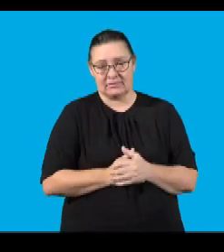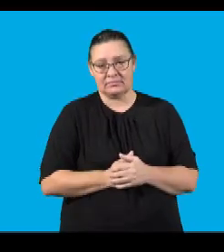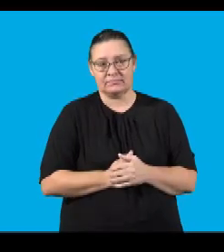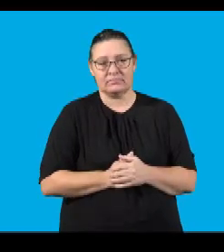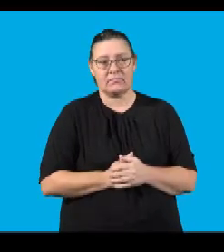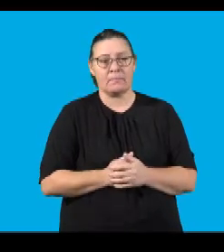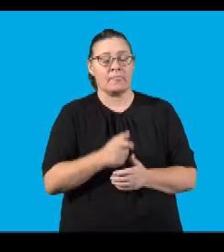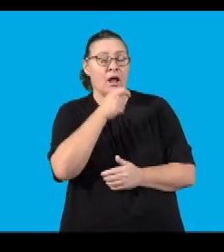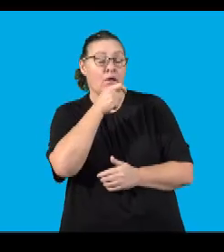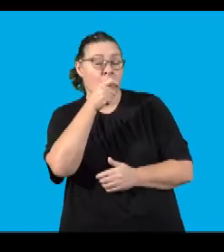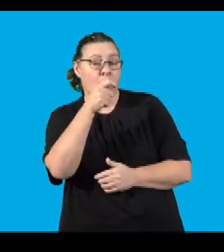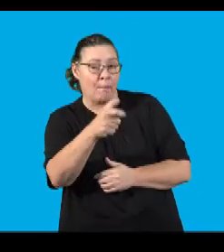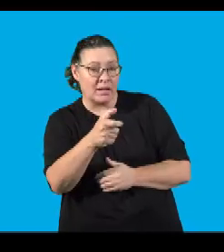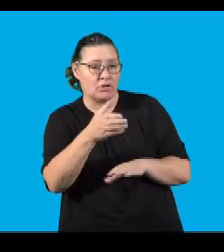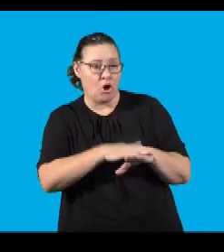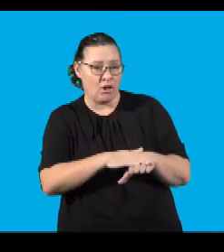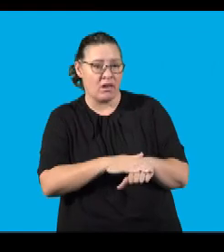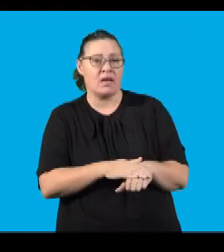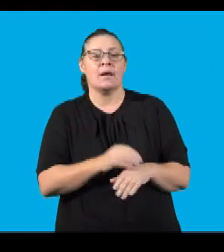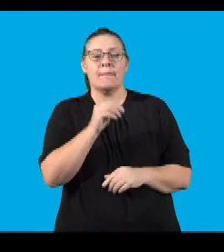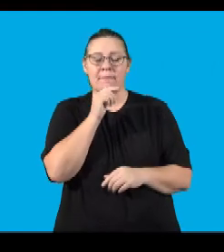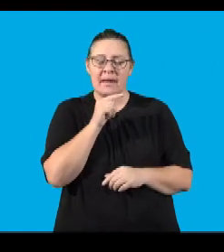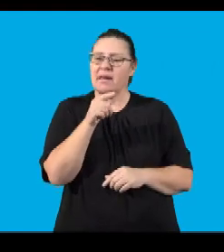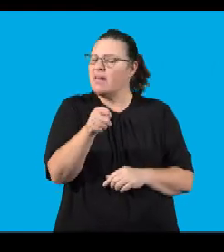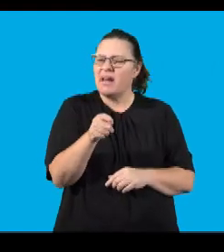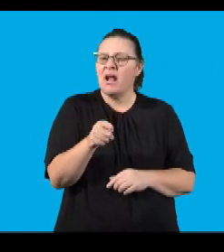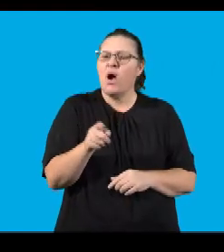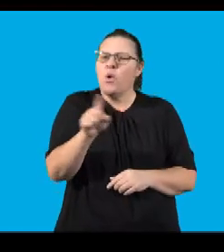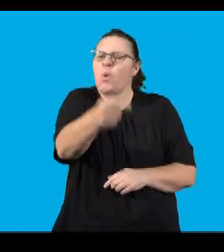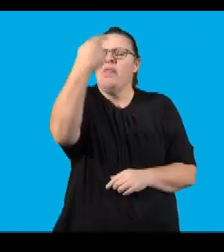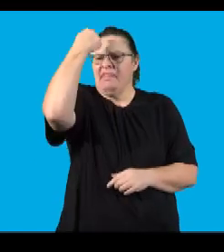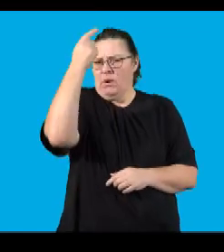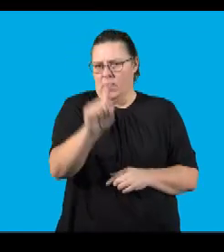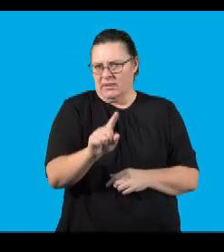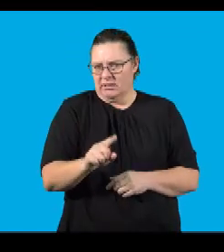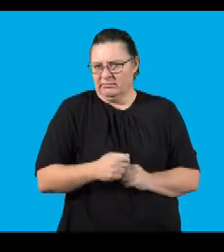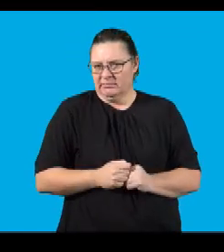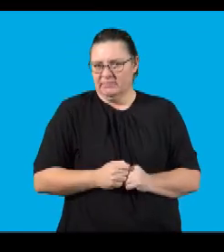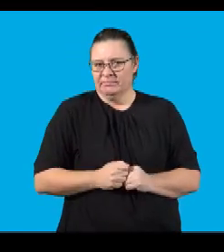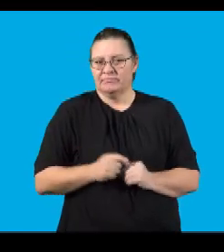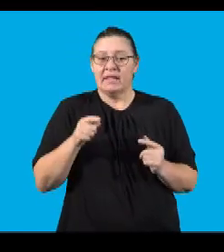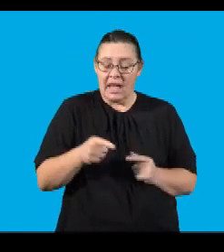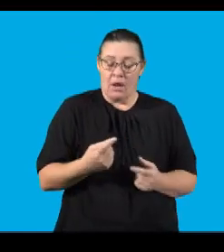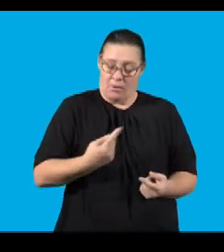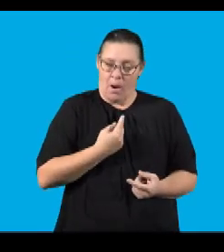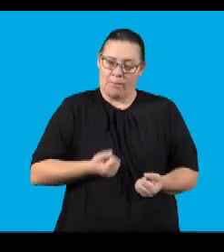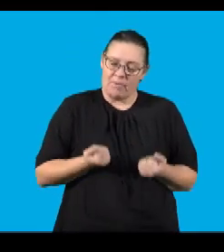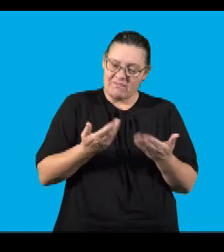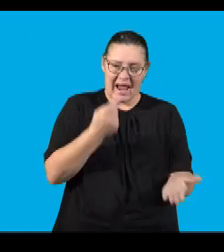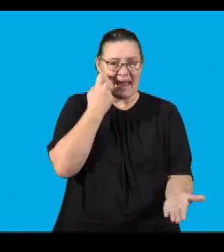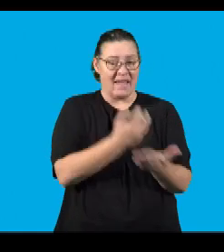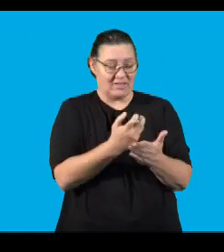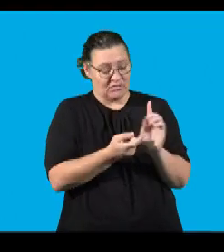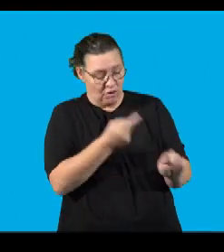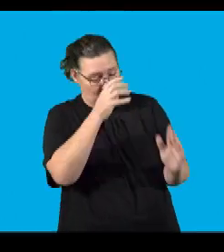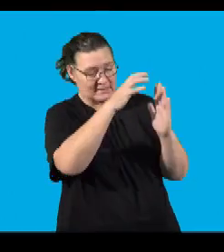text. Comment on is our next action verb. This means, what do you think of something? Here you provide